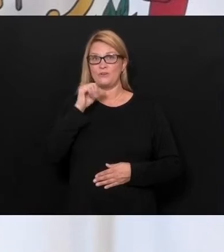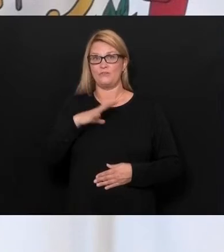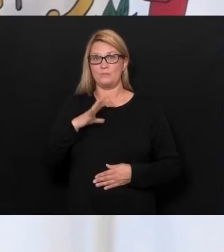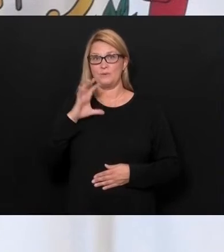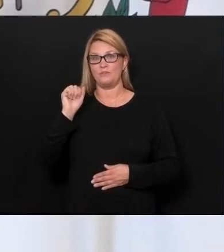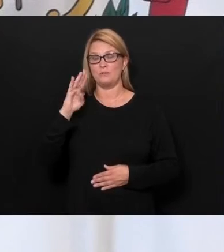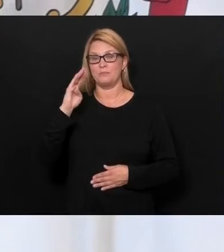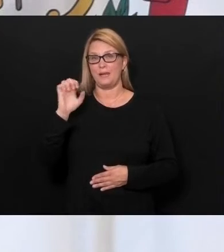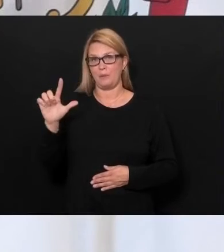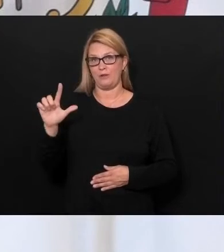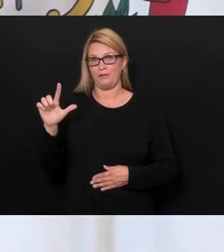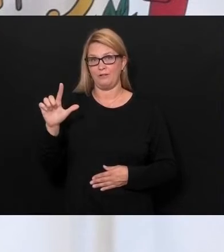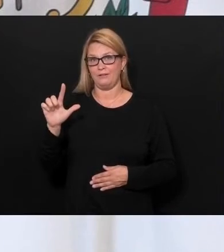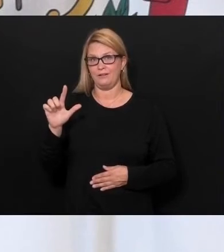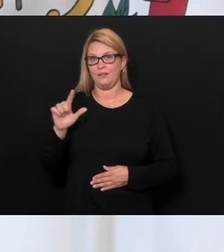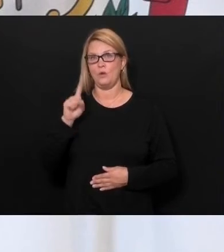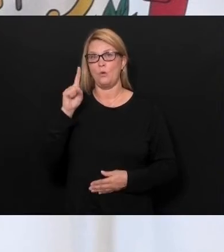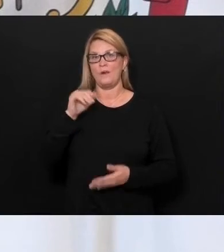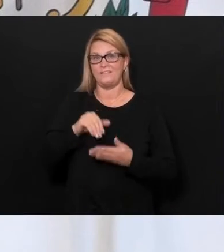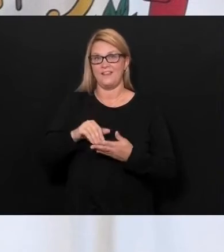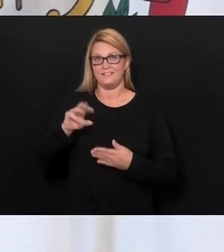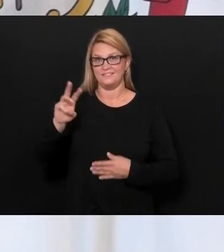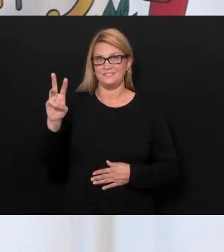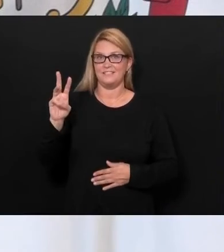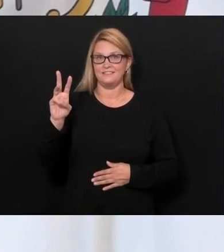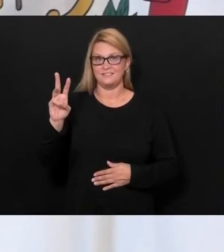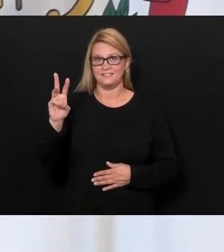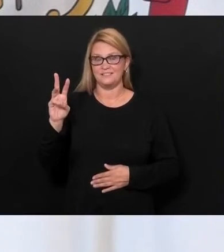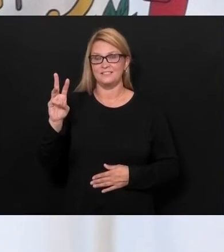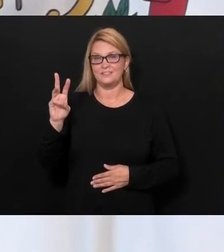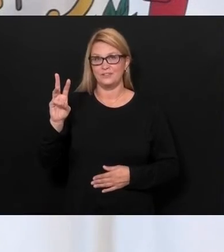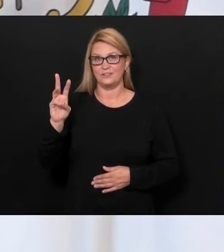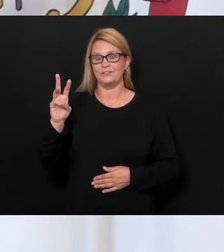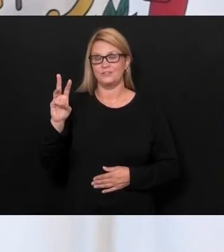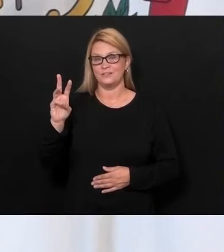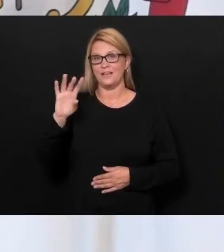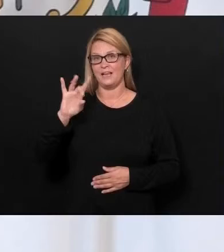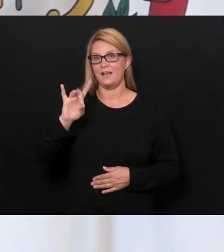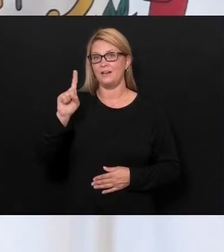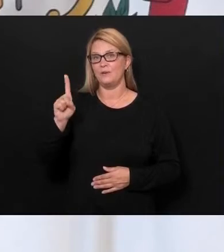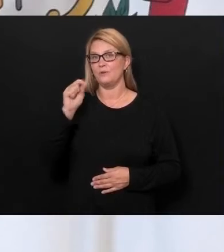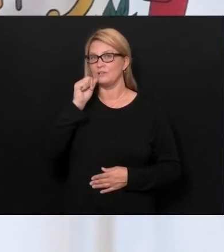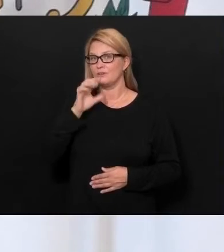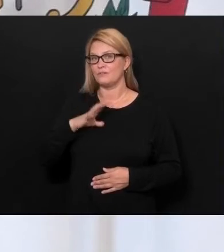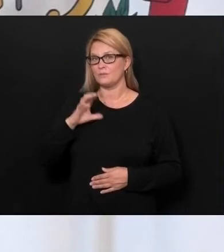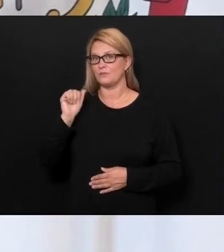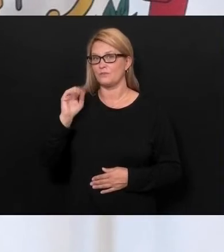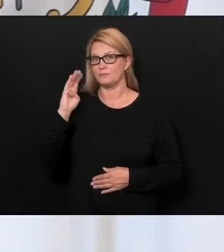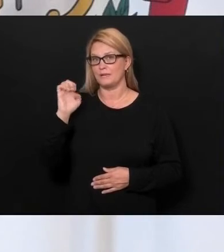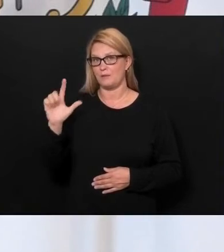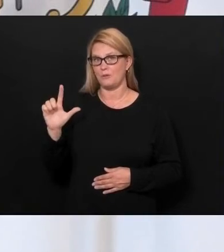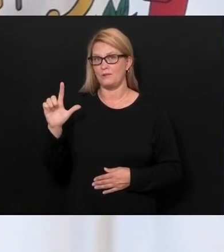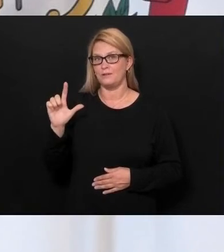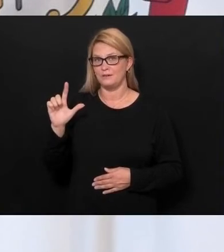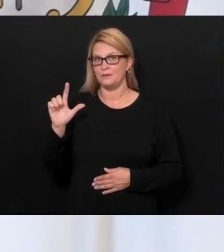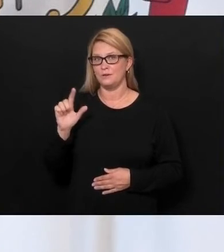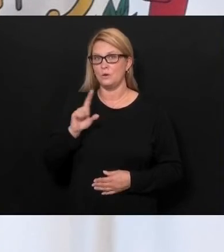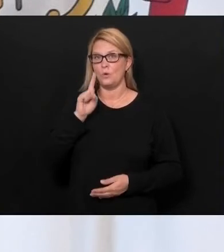female from Cabell County. Our 1,006th death is an 81-year-old female from Cabell County.